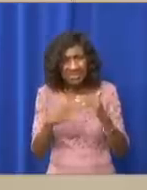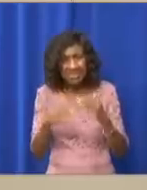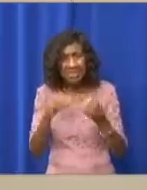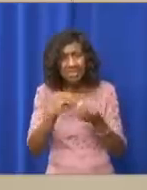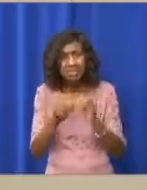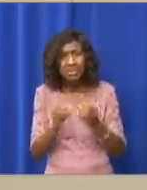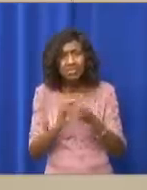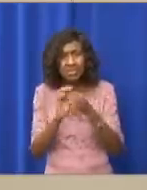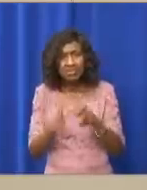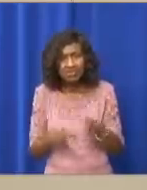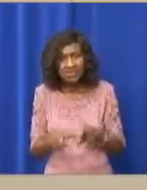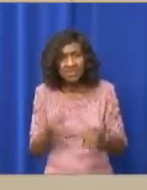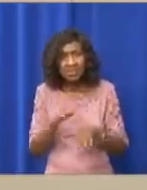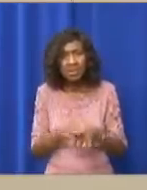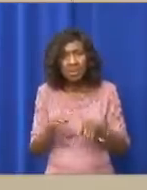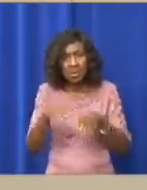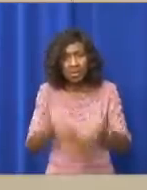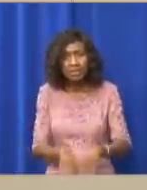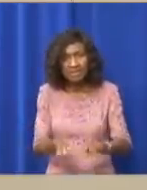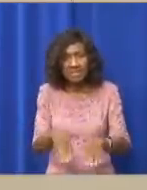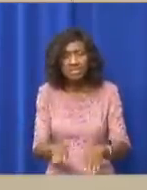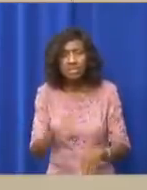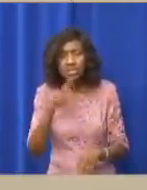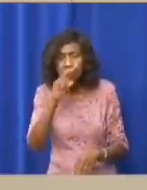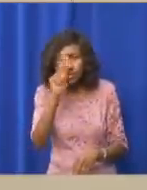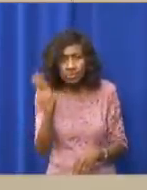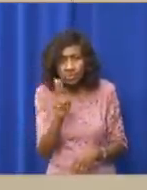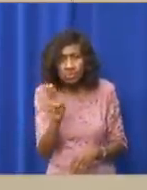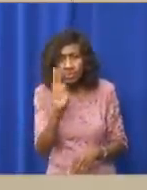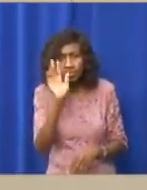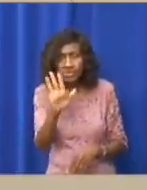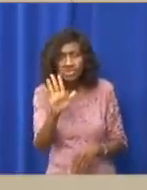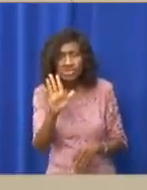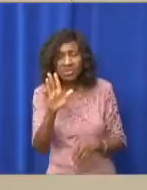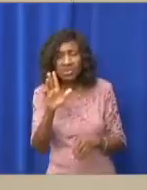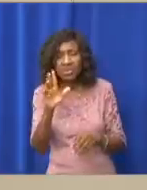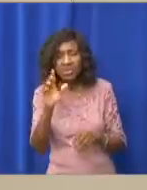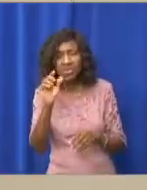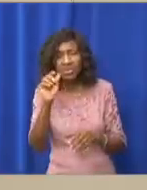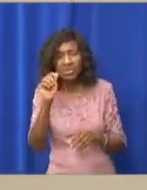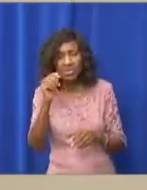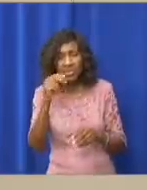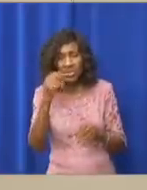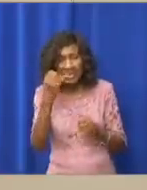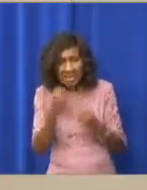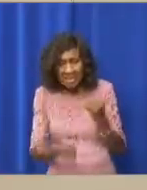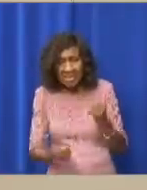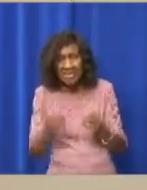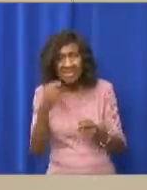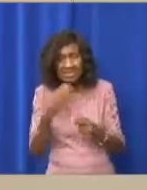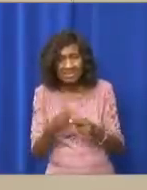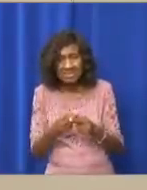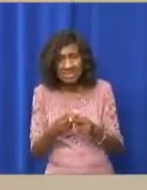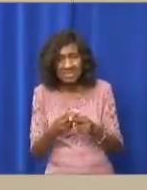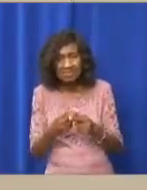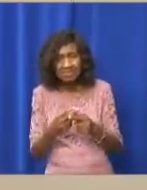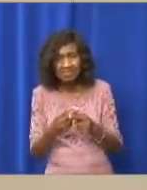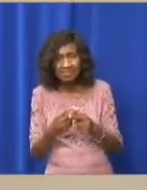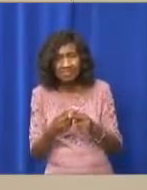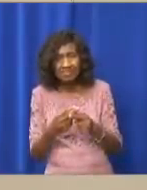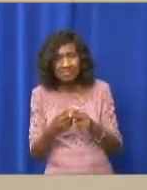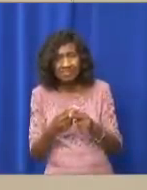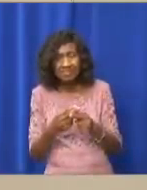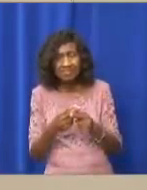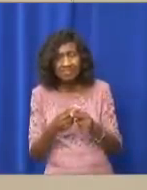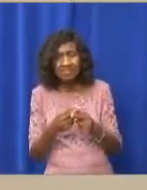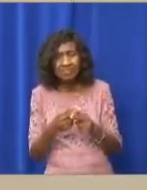assigned letter day, as it's come to be known, it means we divide the population in two. The potential number of people